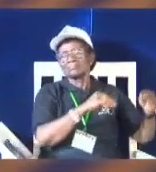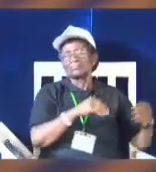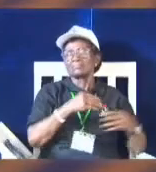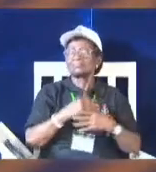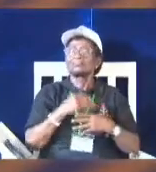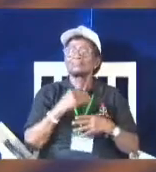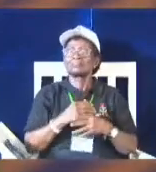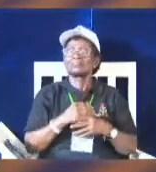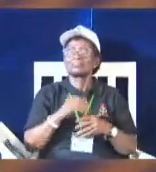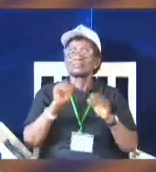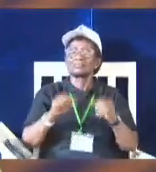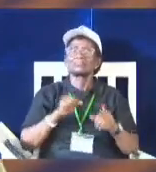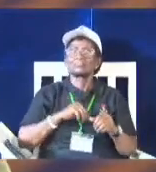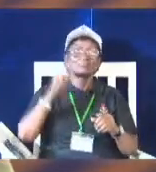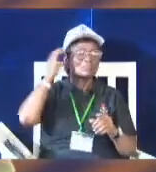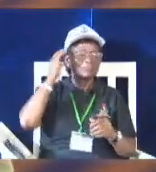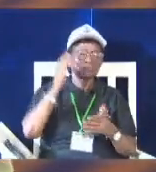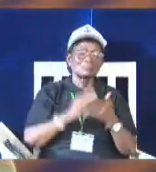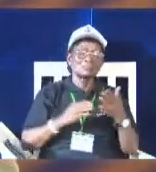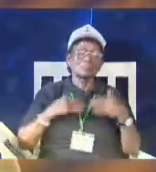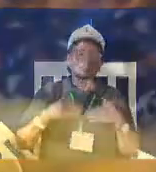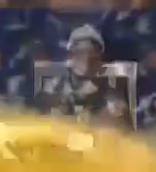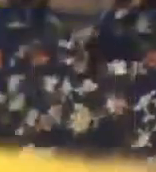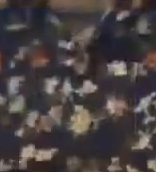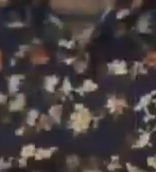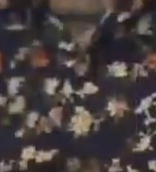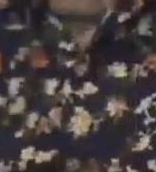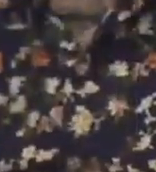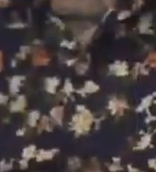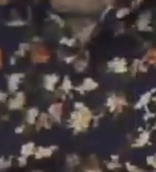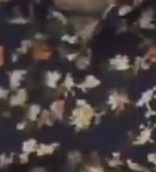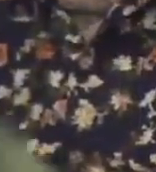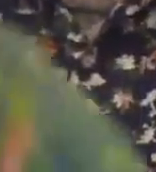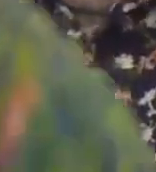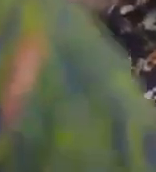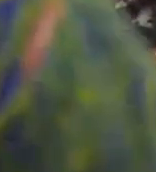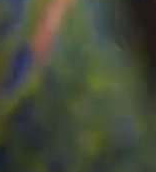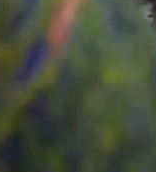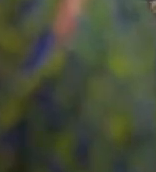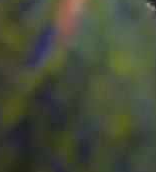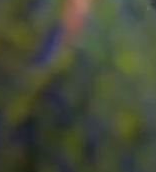Do I hear somebody say, in the mighty name of Jesus,